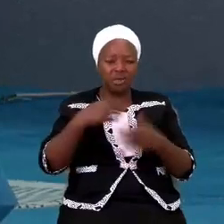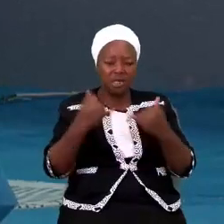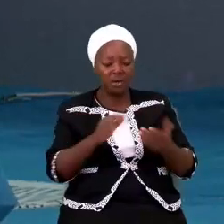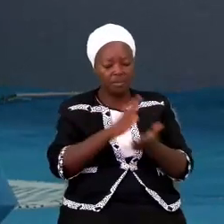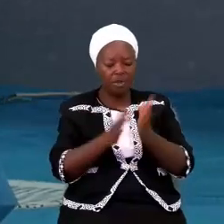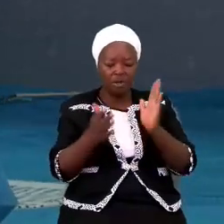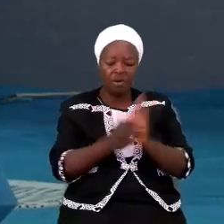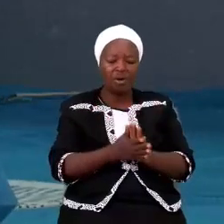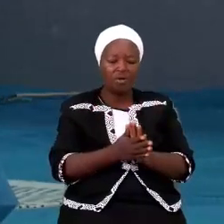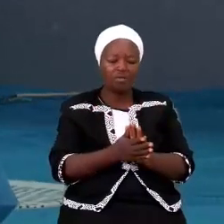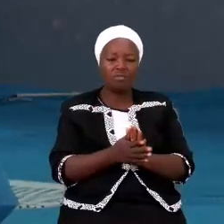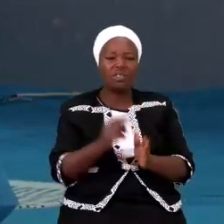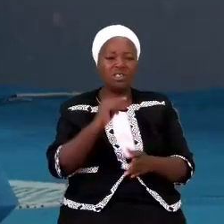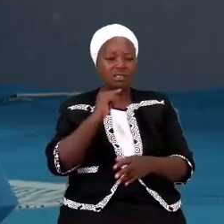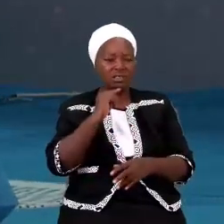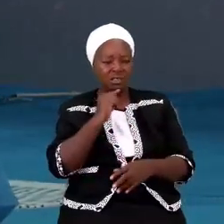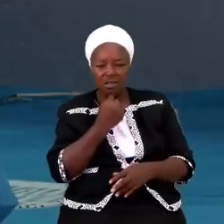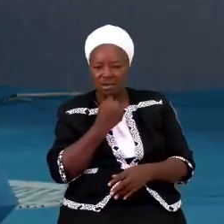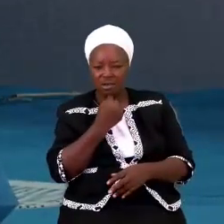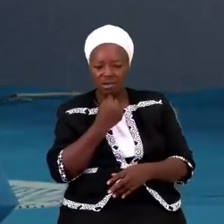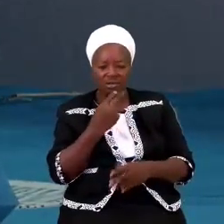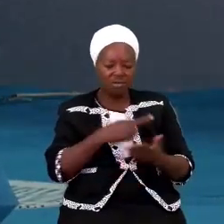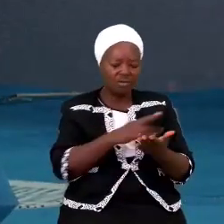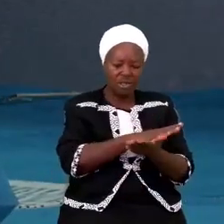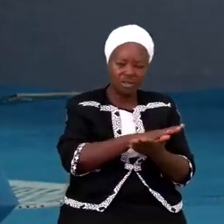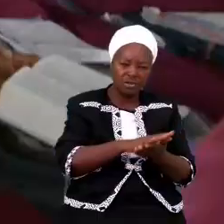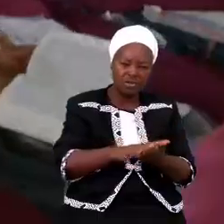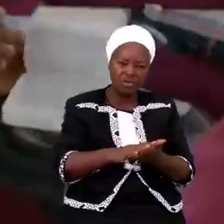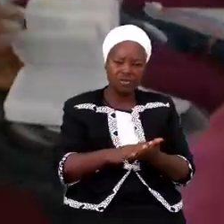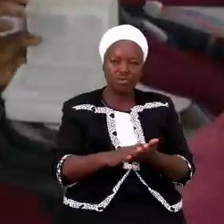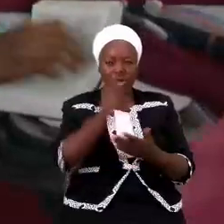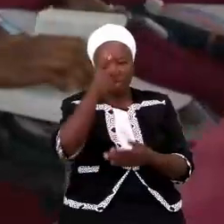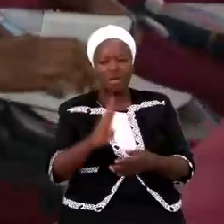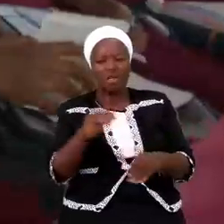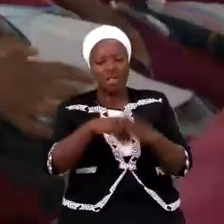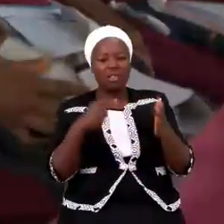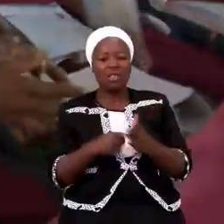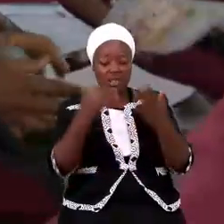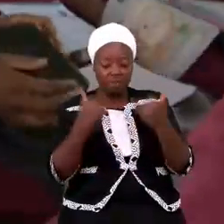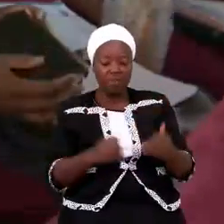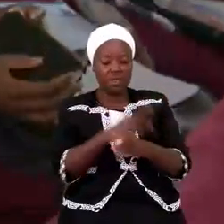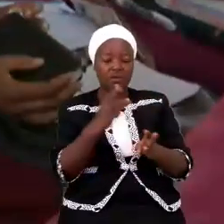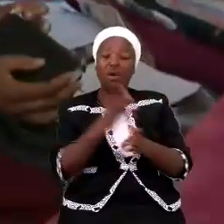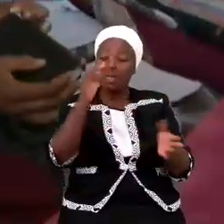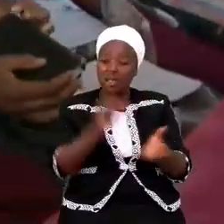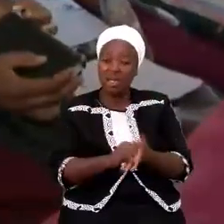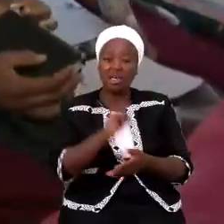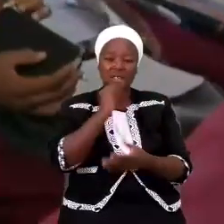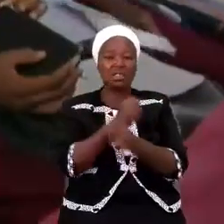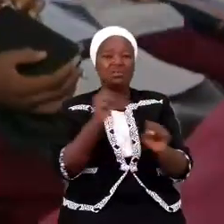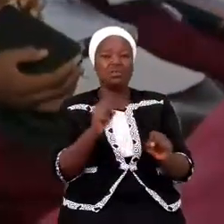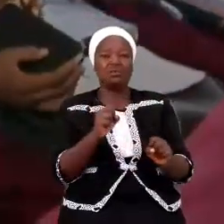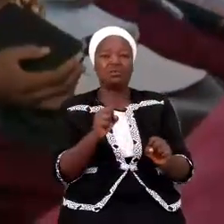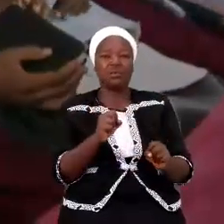That is salvation. Many people say, I'm sanctified. Easy to say,